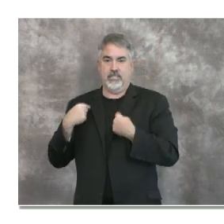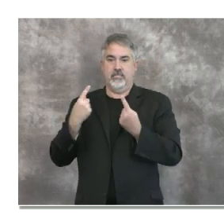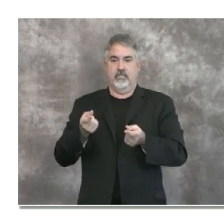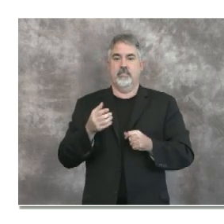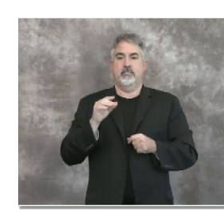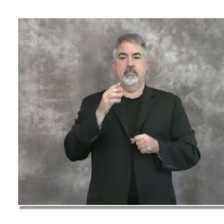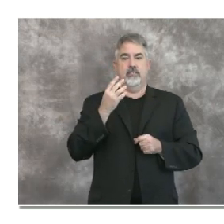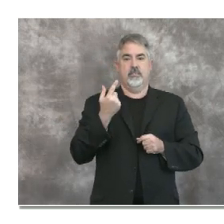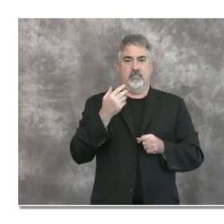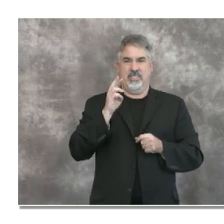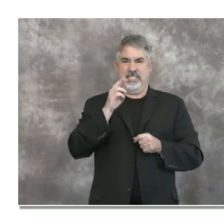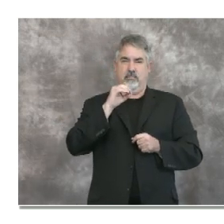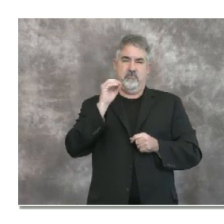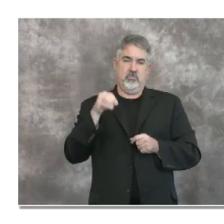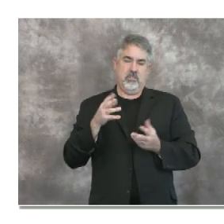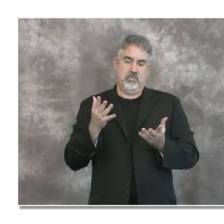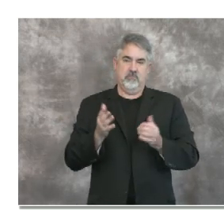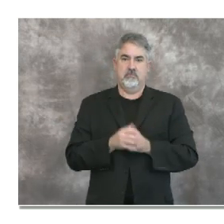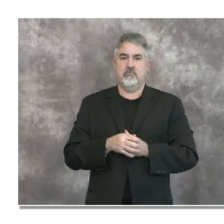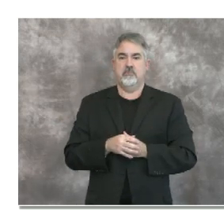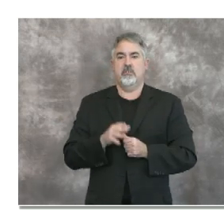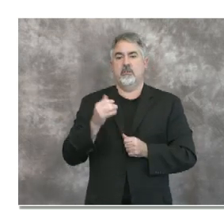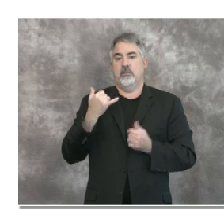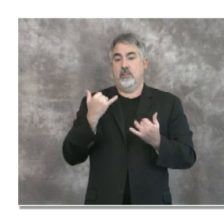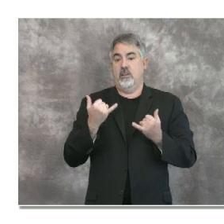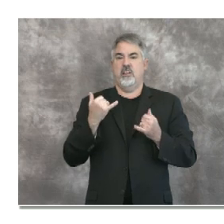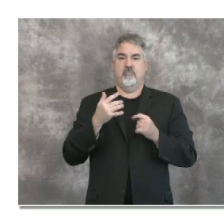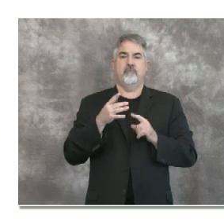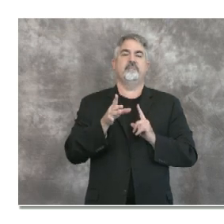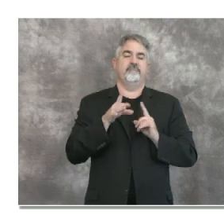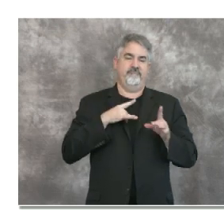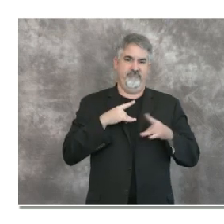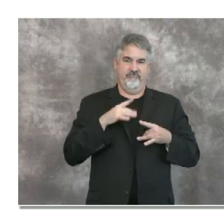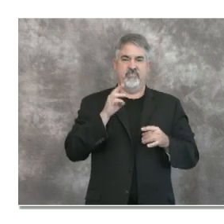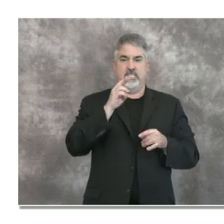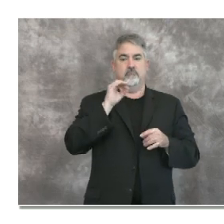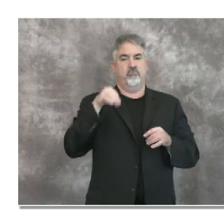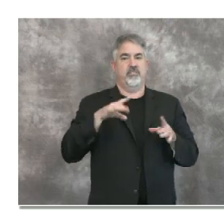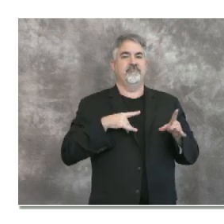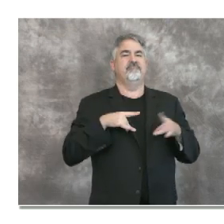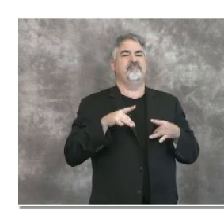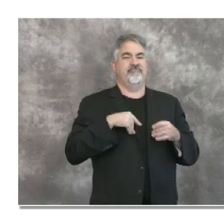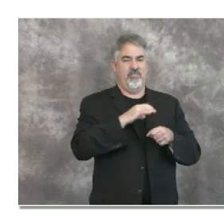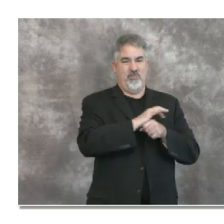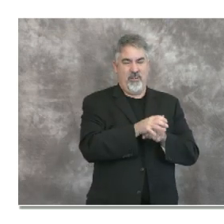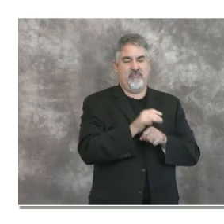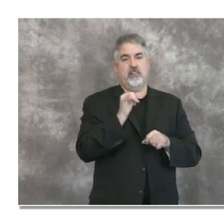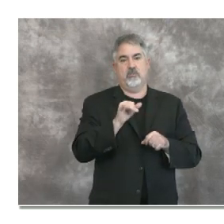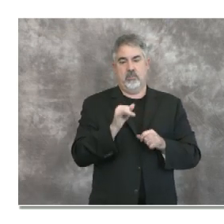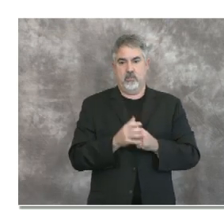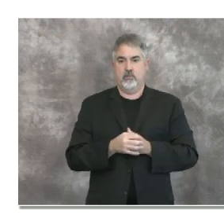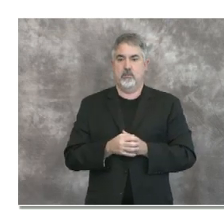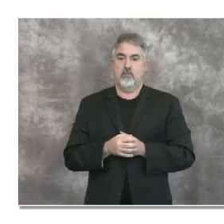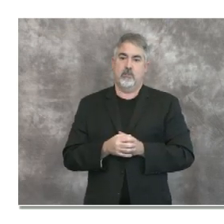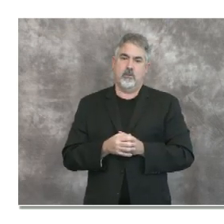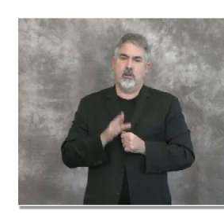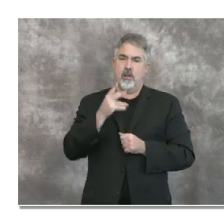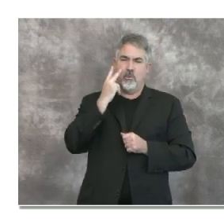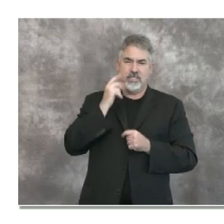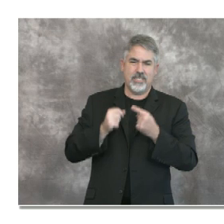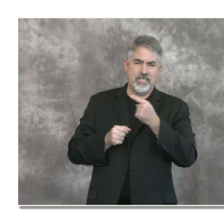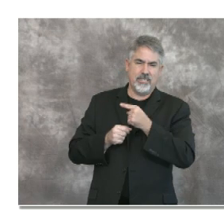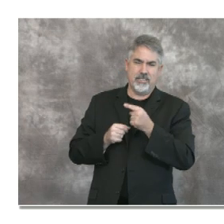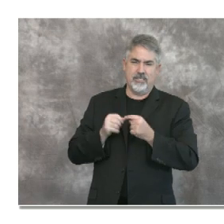6% positive rate in terms of positive cases out of total testing done. You can see that